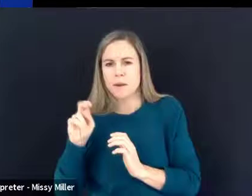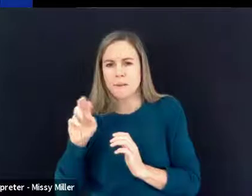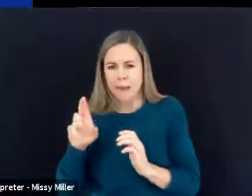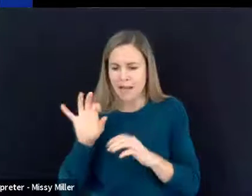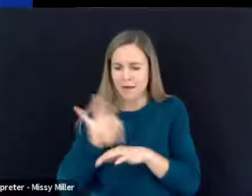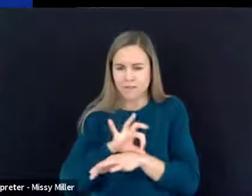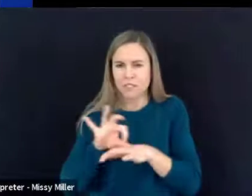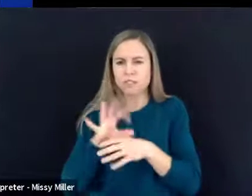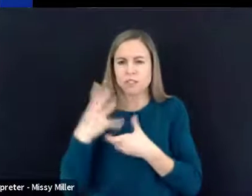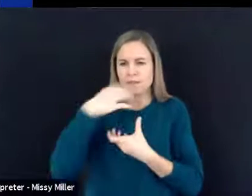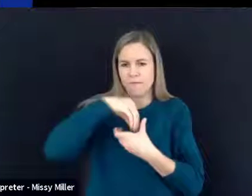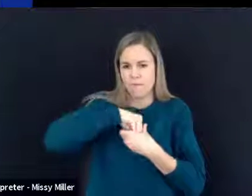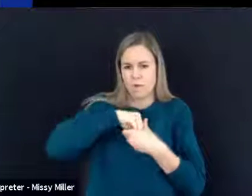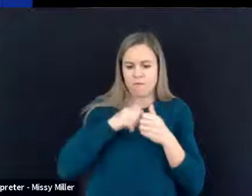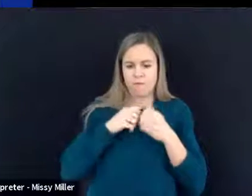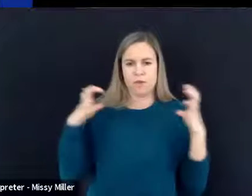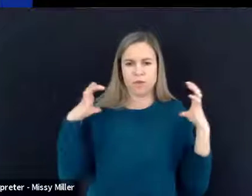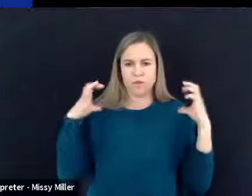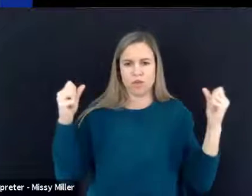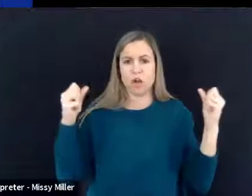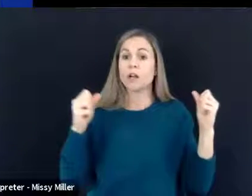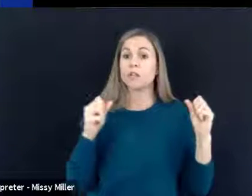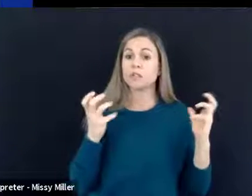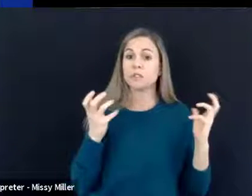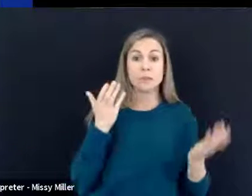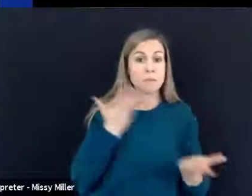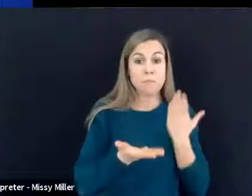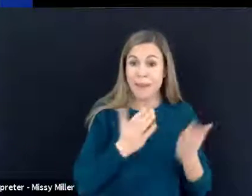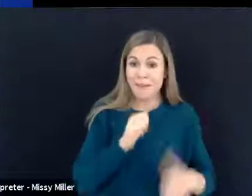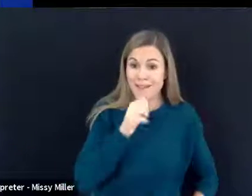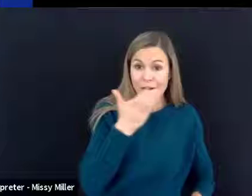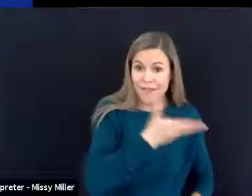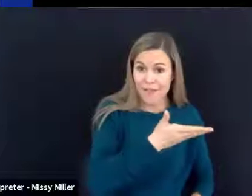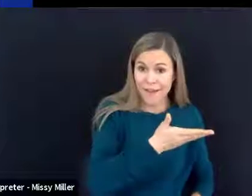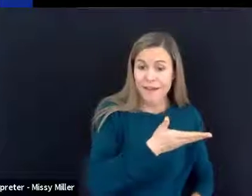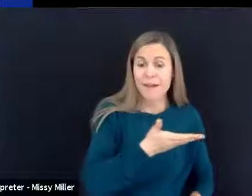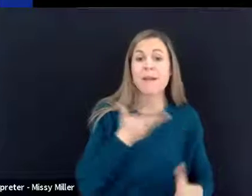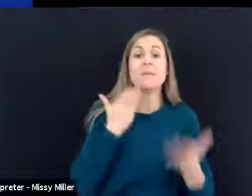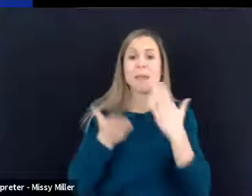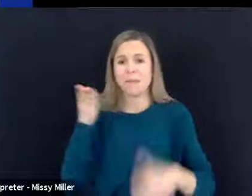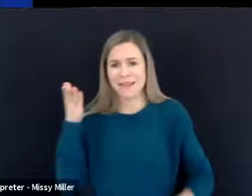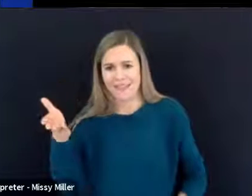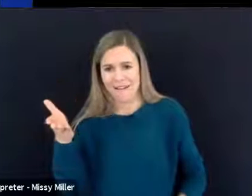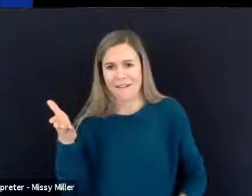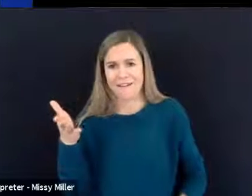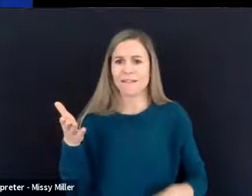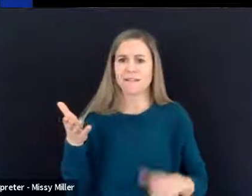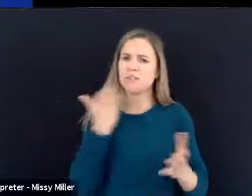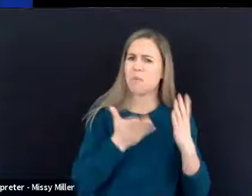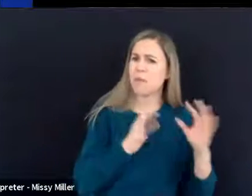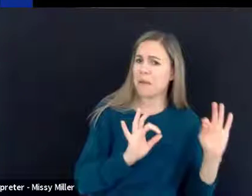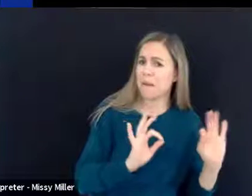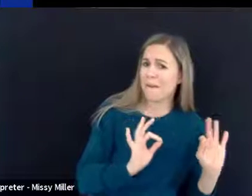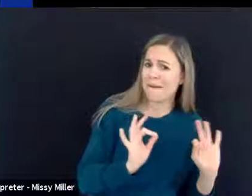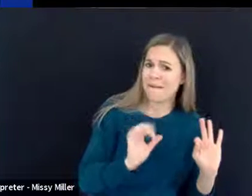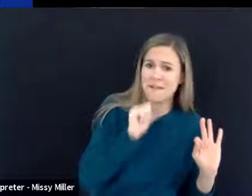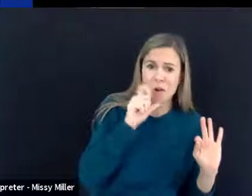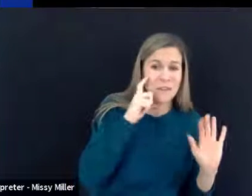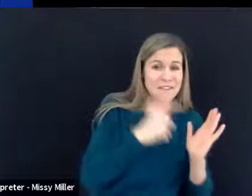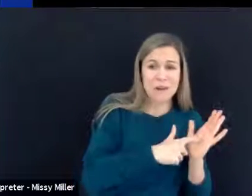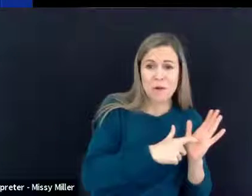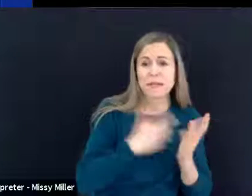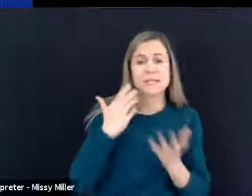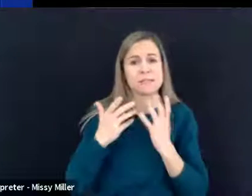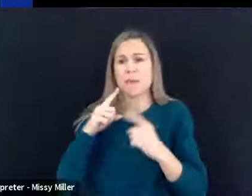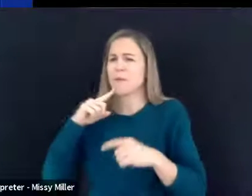can be absent to present in a very severe degree